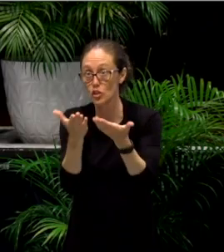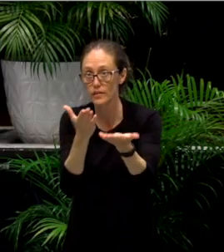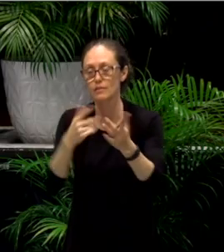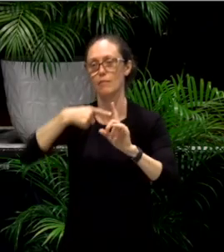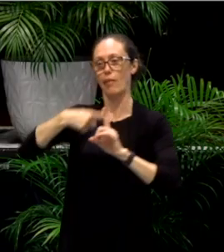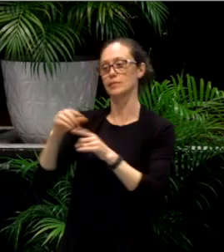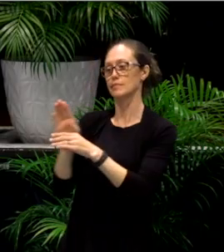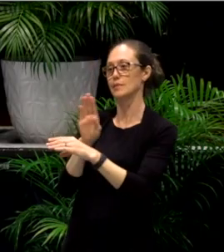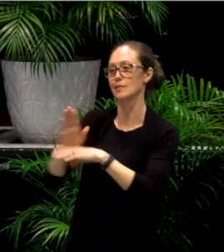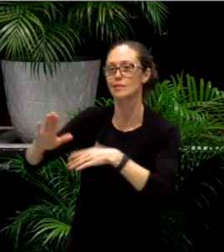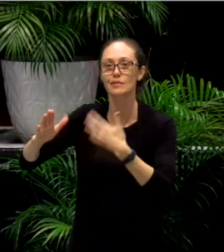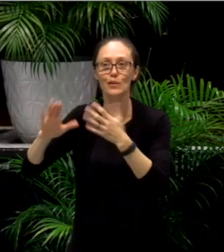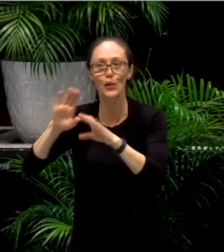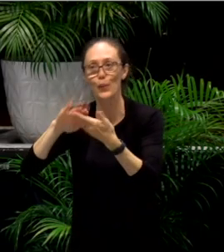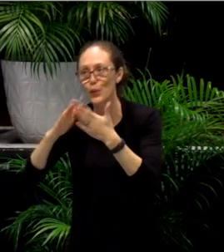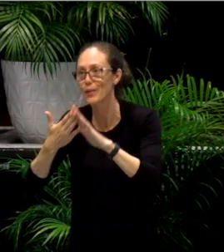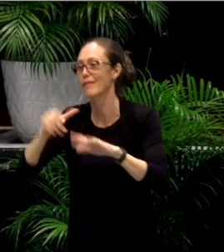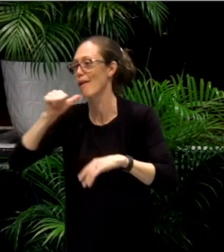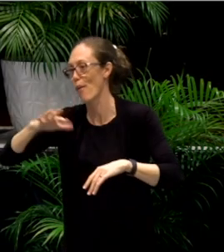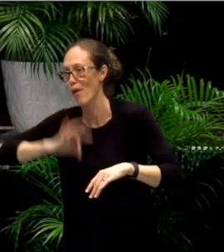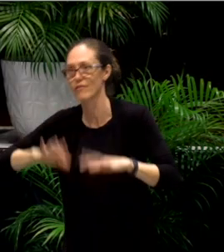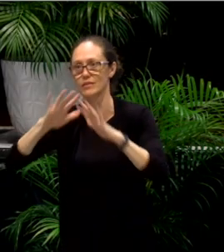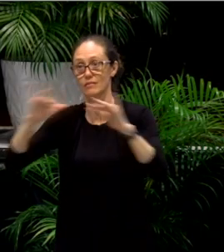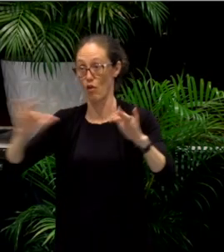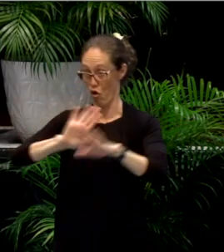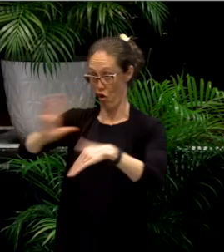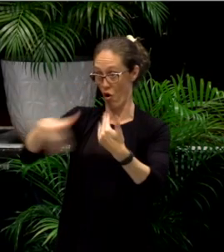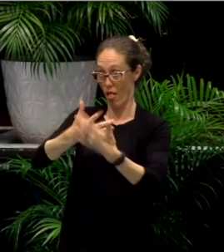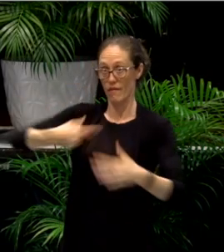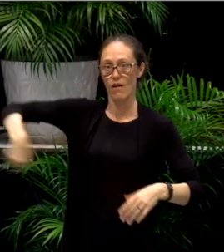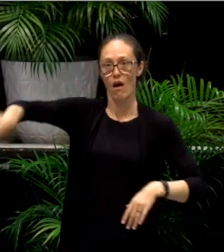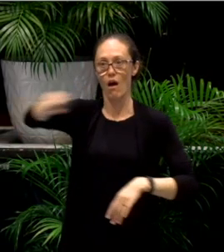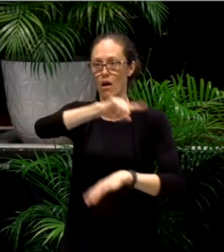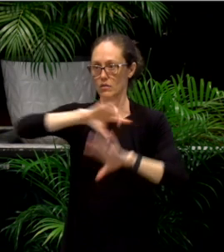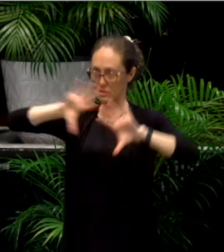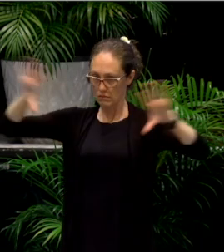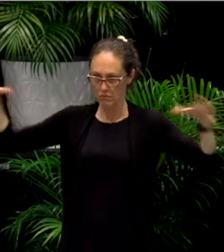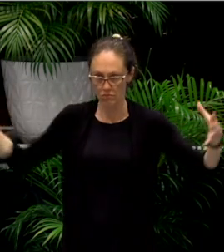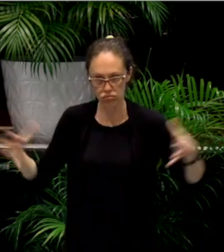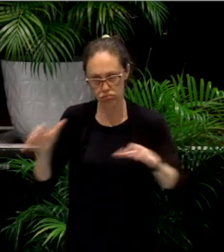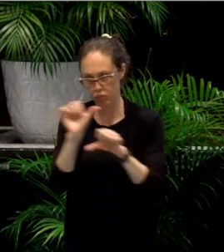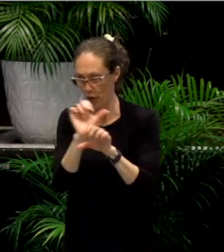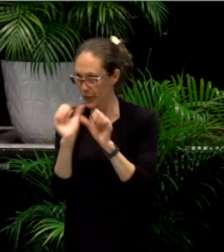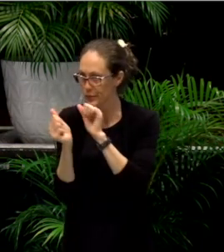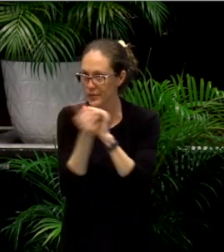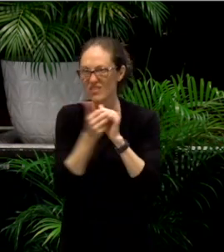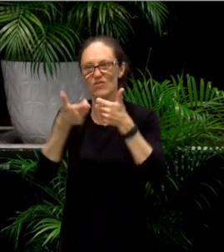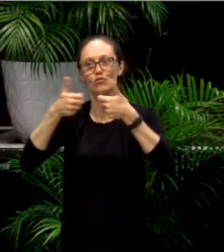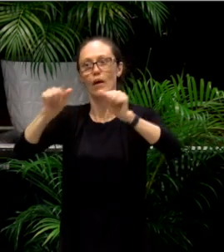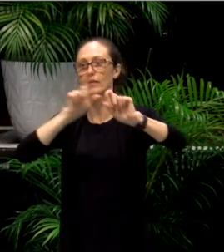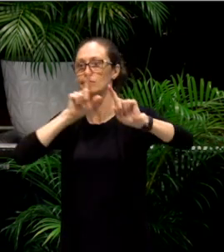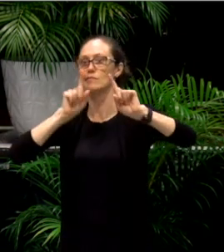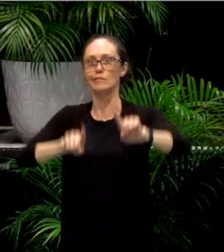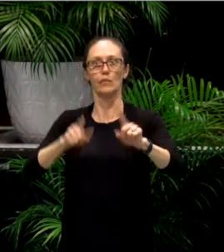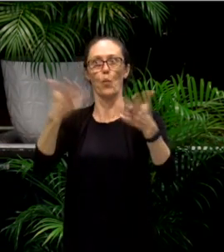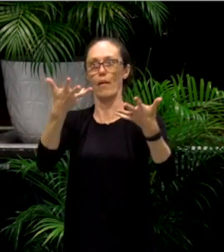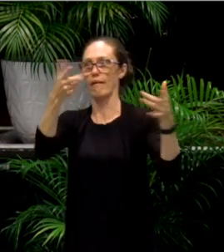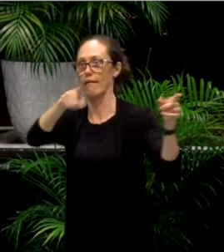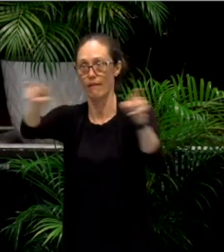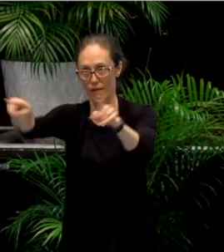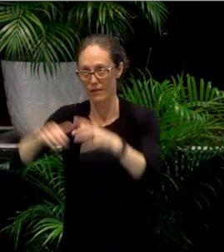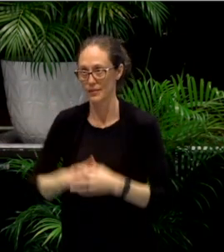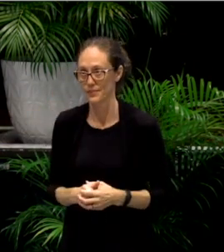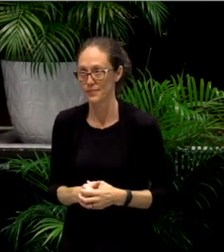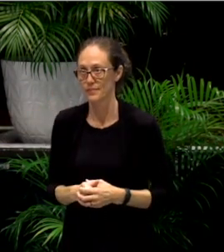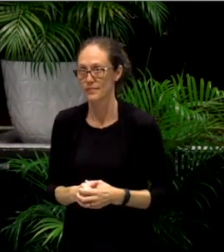community and just nonprofits. All of us are in the same boat and working together to really respond to this moment.